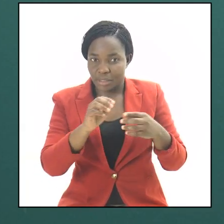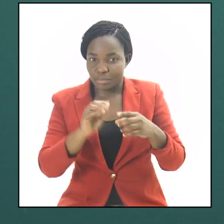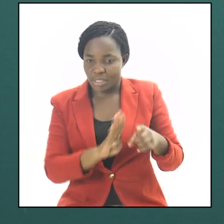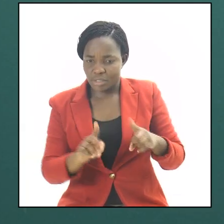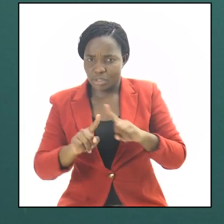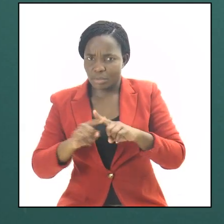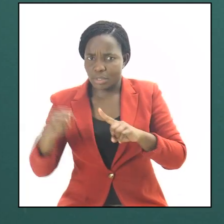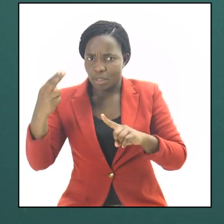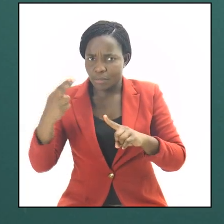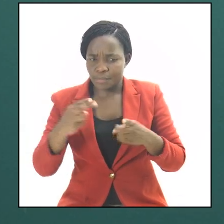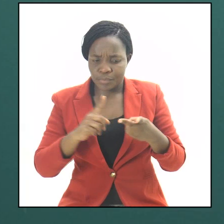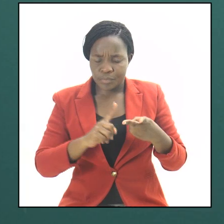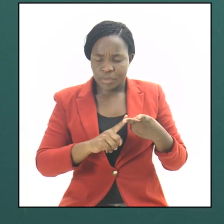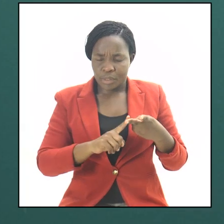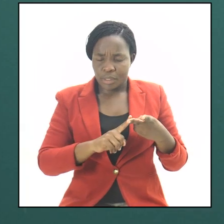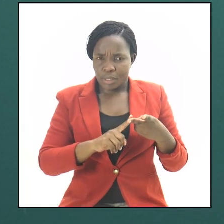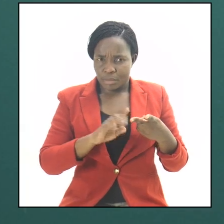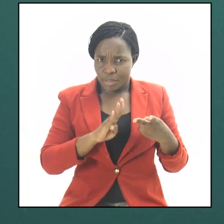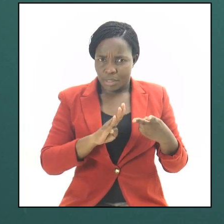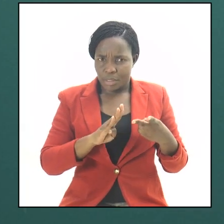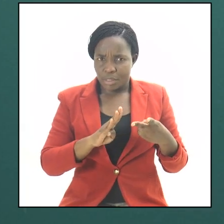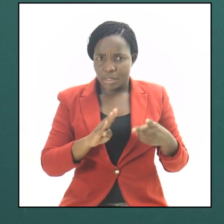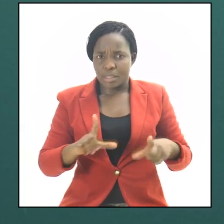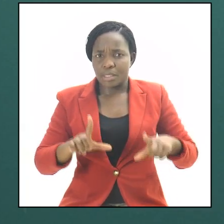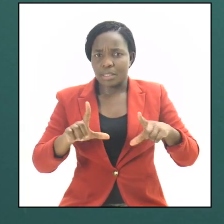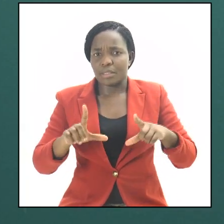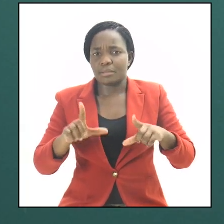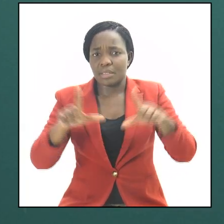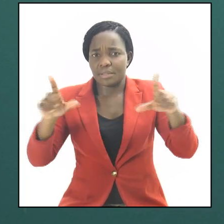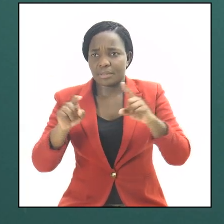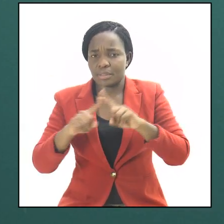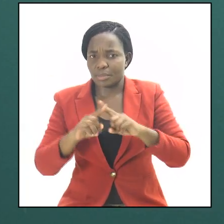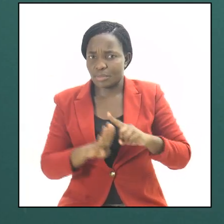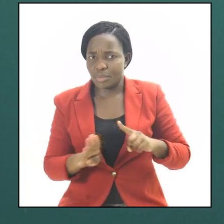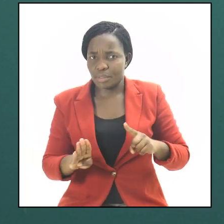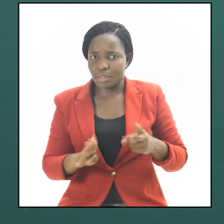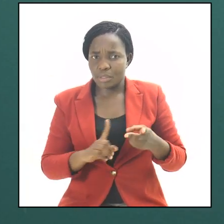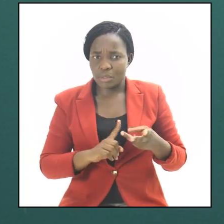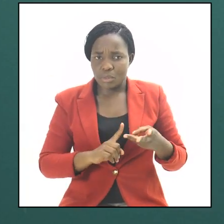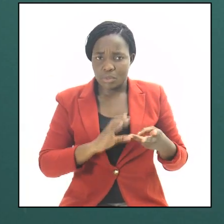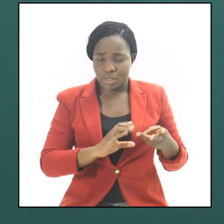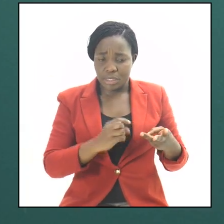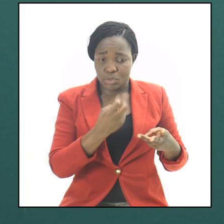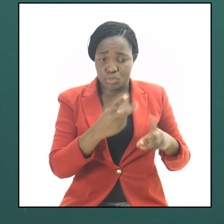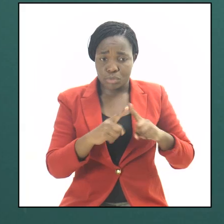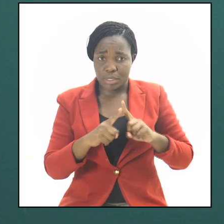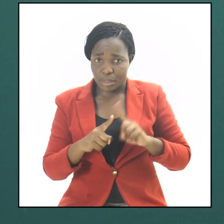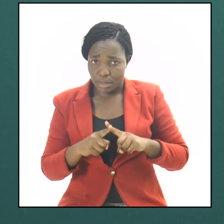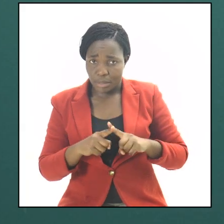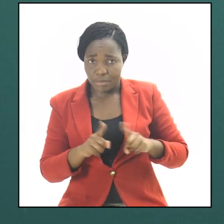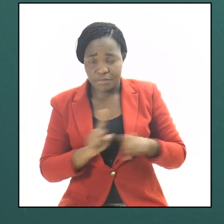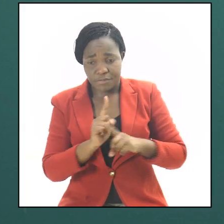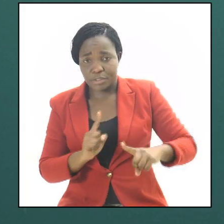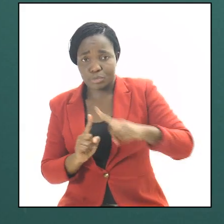B, length times breadth, or C, 2 times side 1 plus